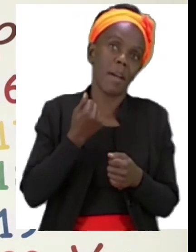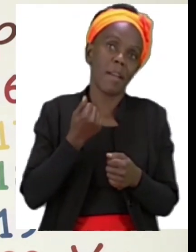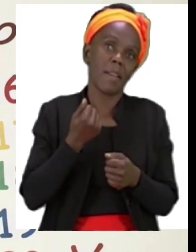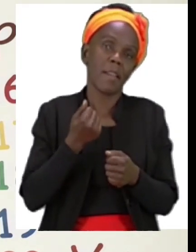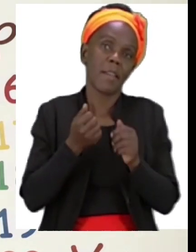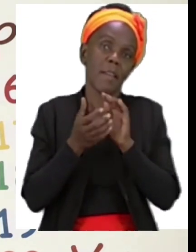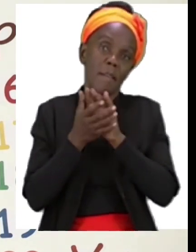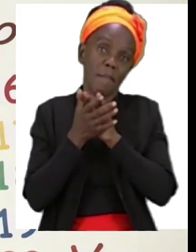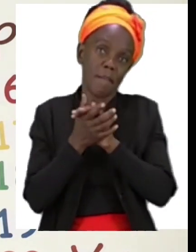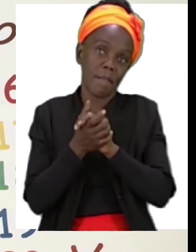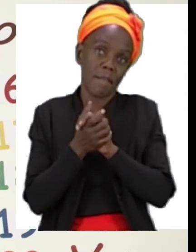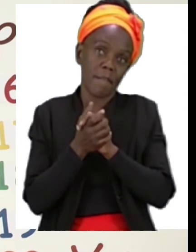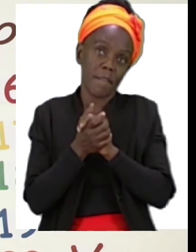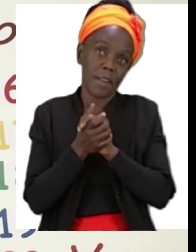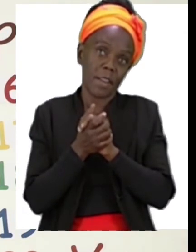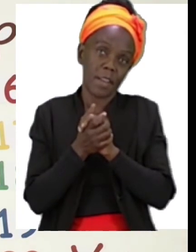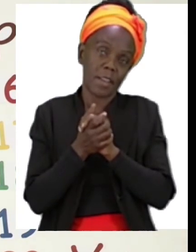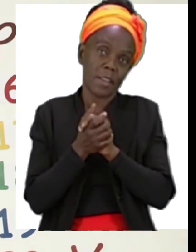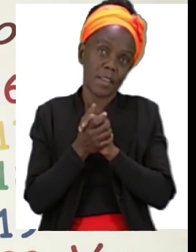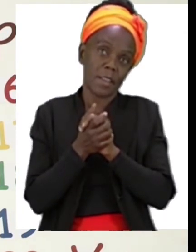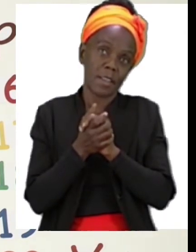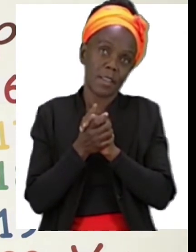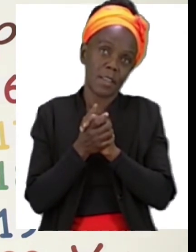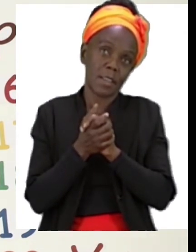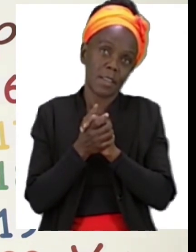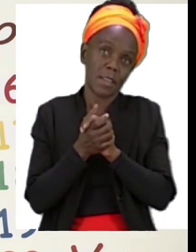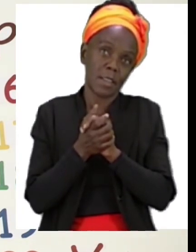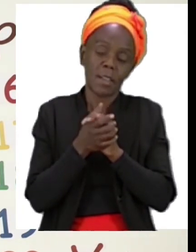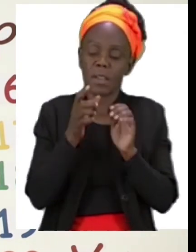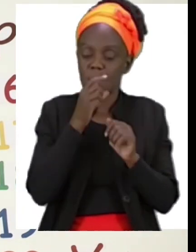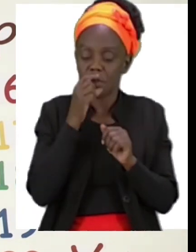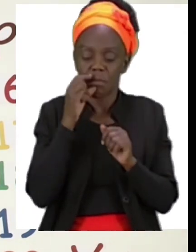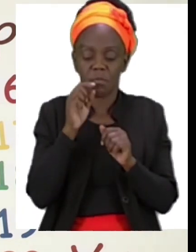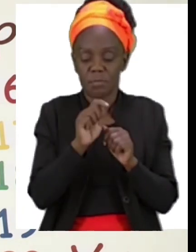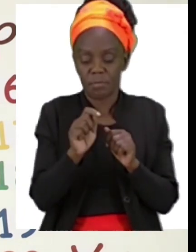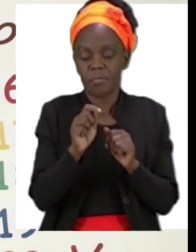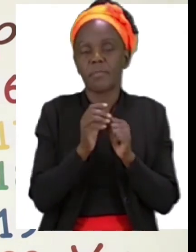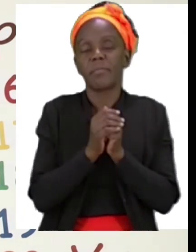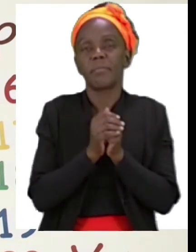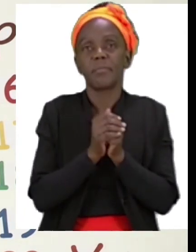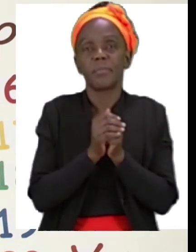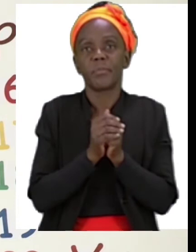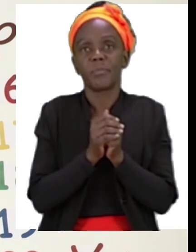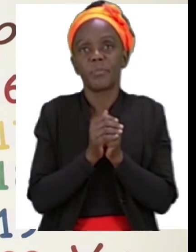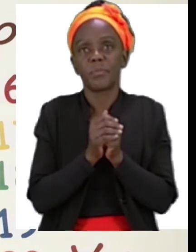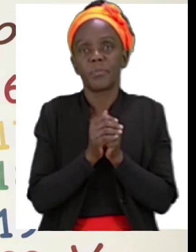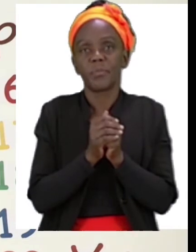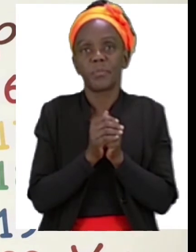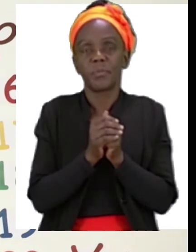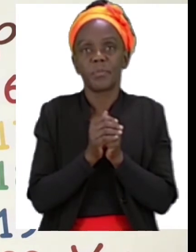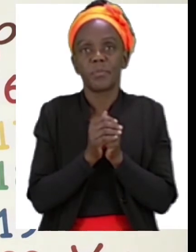my friend Wendy. So I'm putting my, and